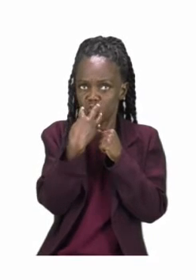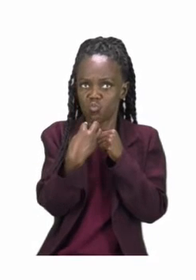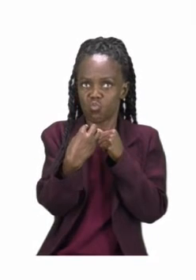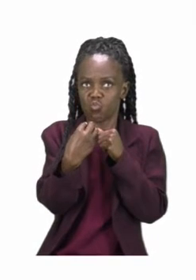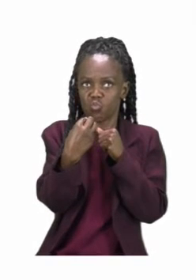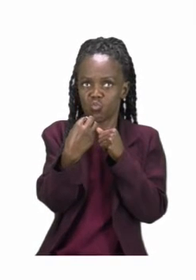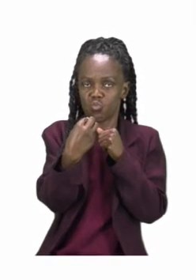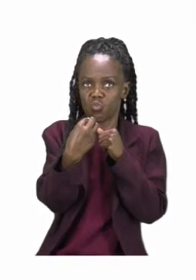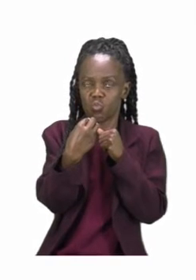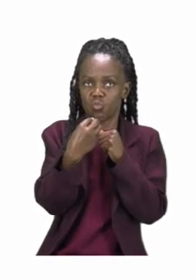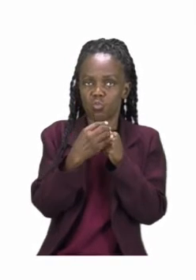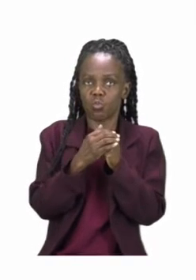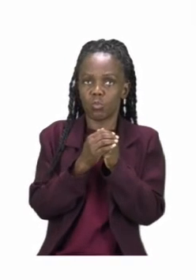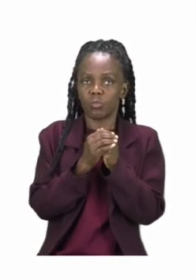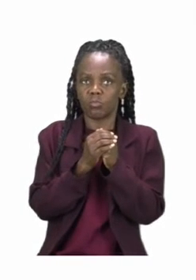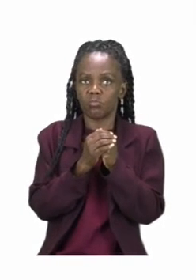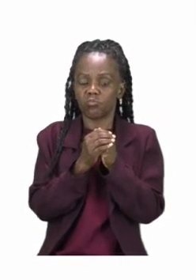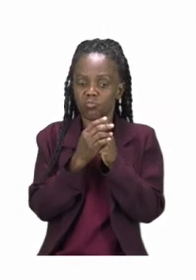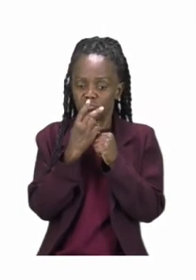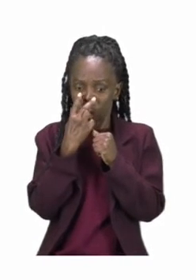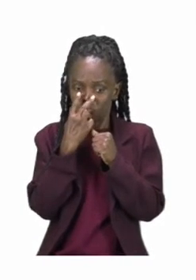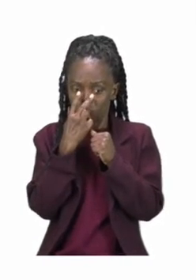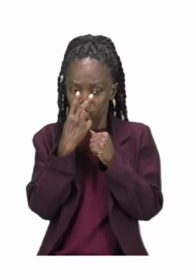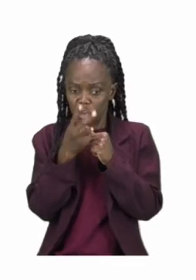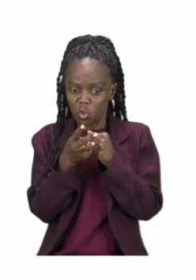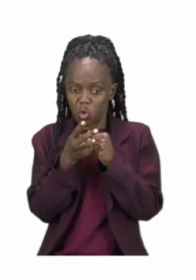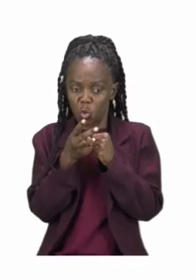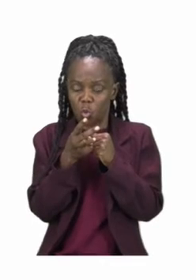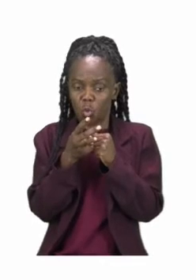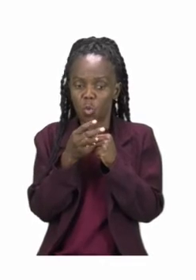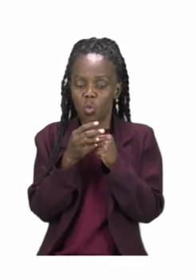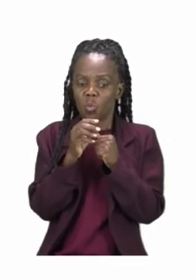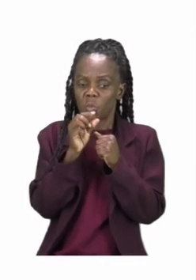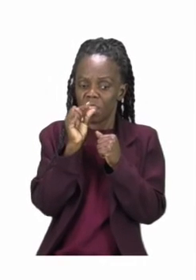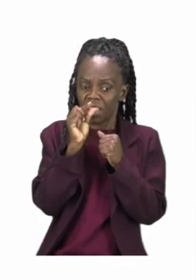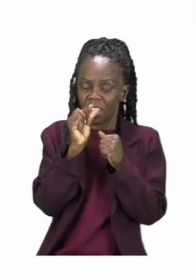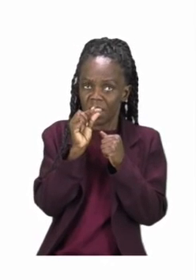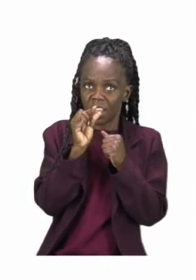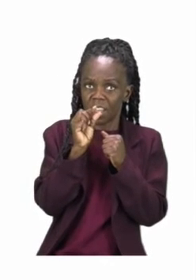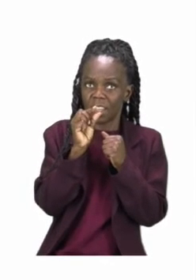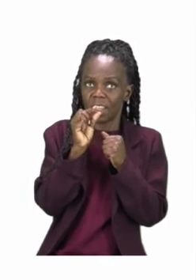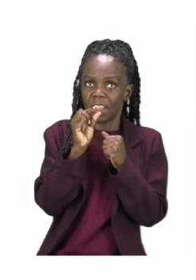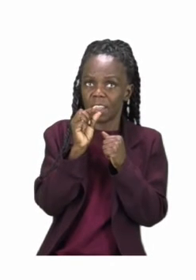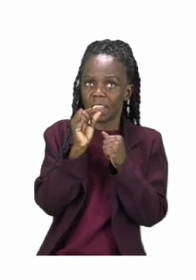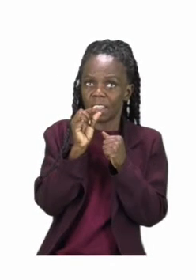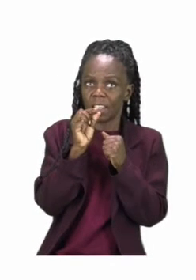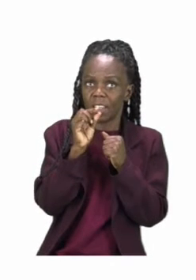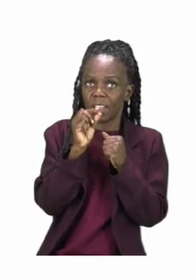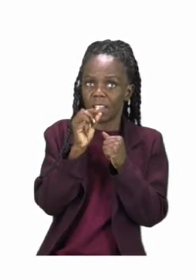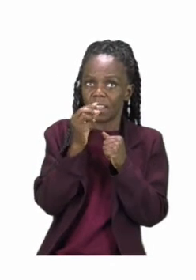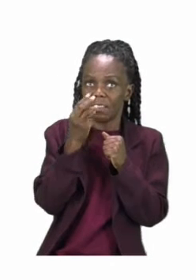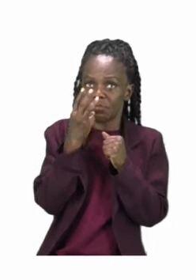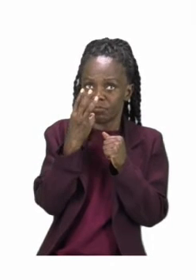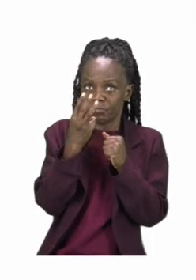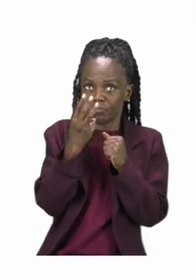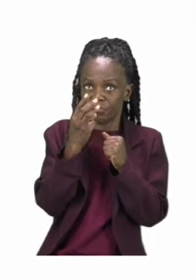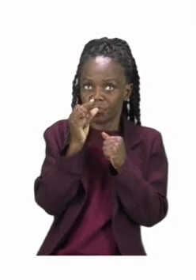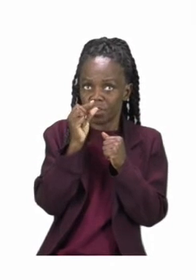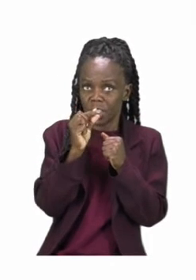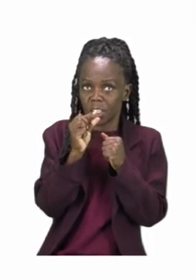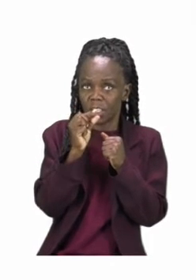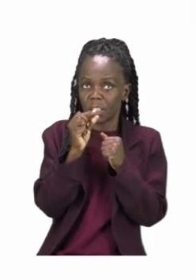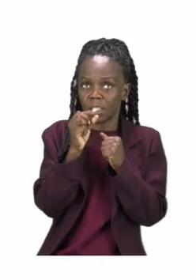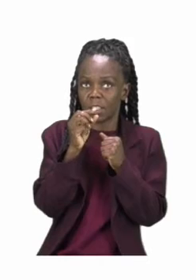they look very delicious. So he went closer and